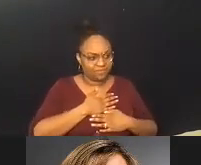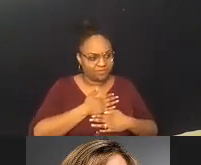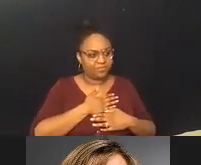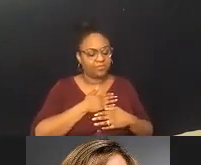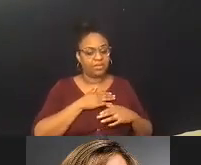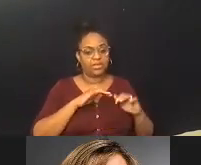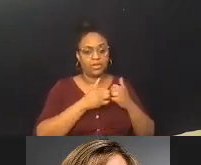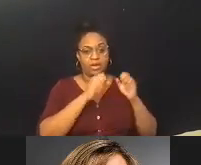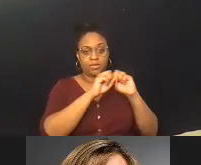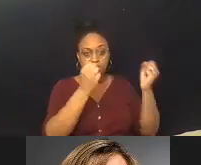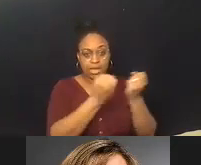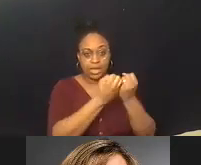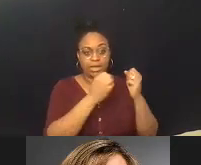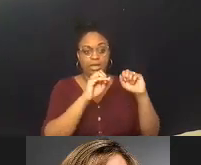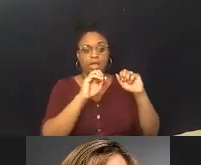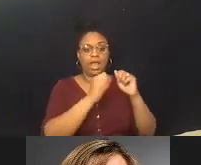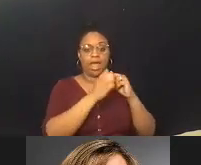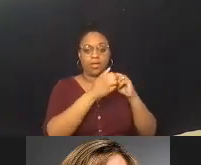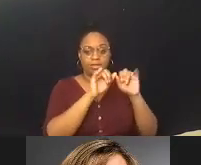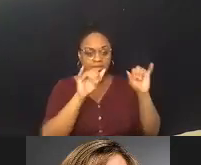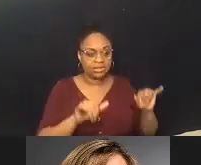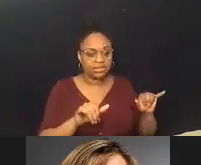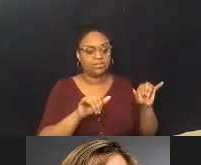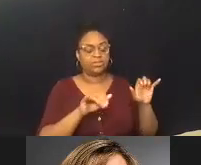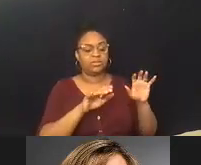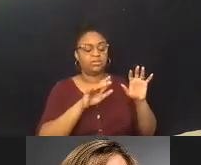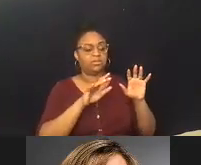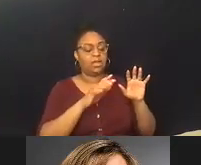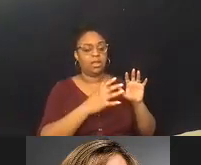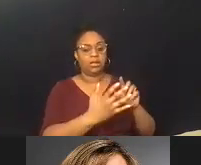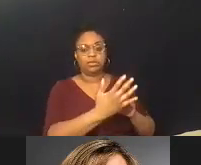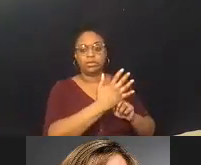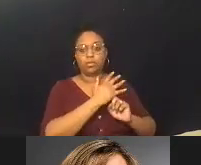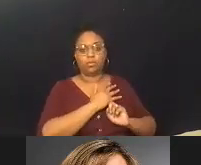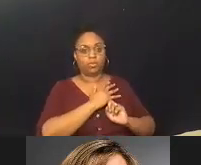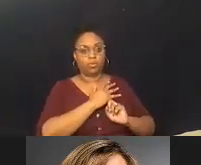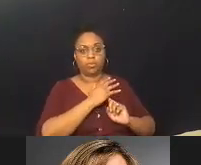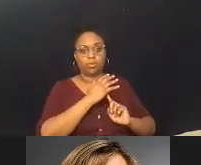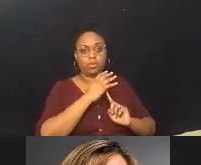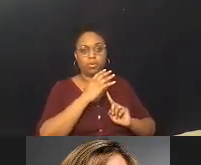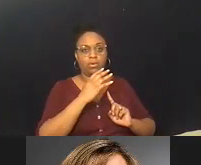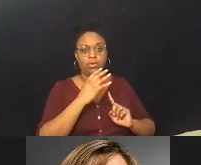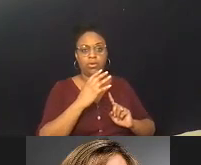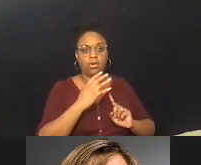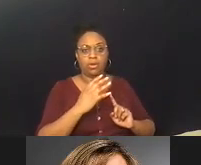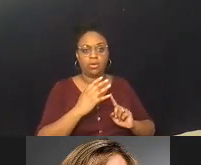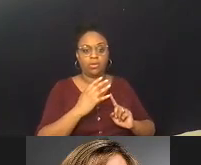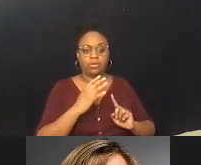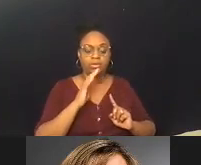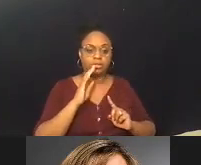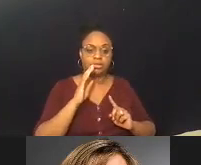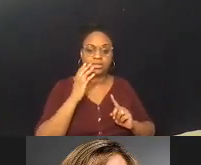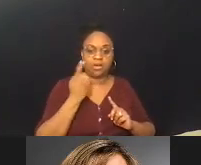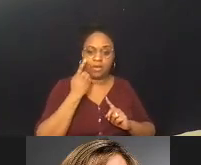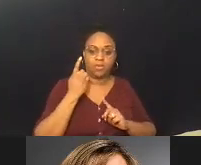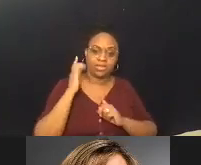and the systems that make up our society really just, it feels like it just has like a boot on my back and on the back